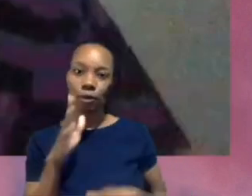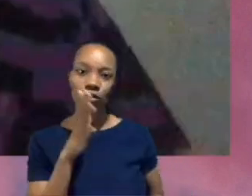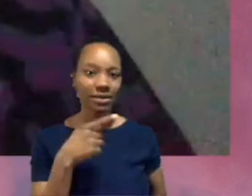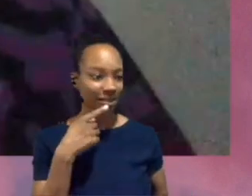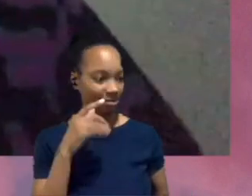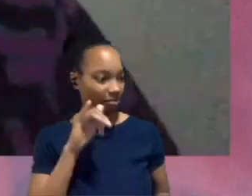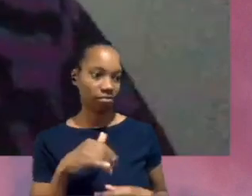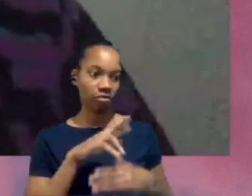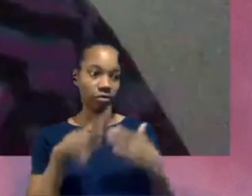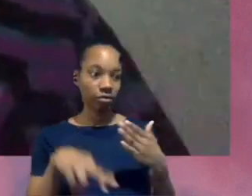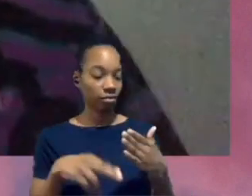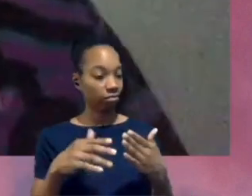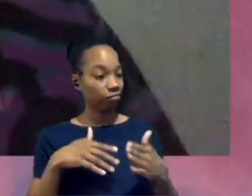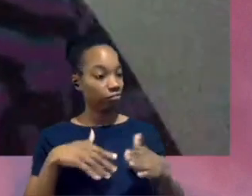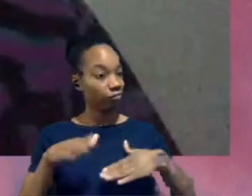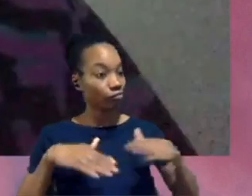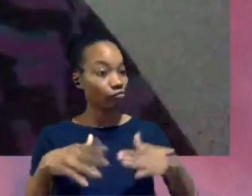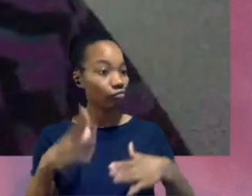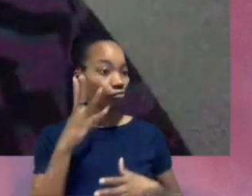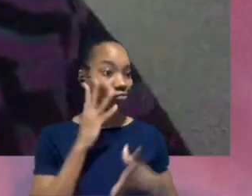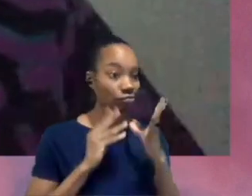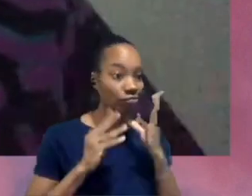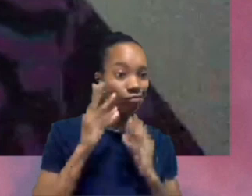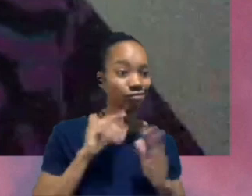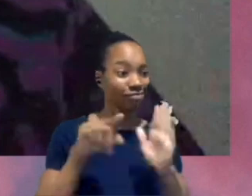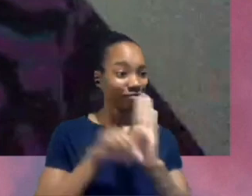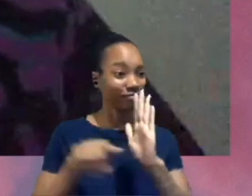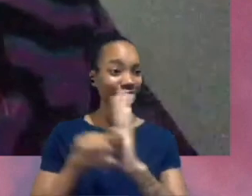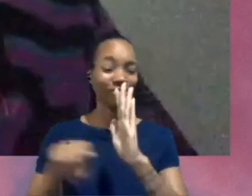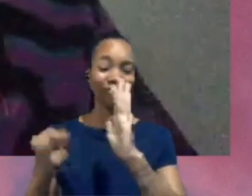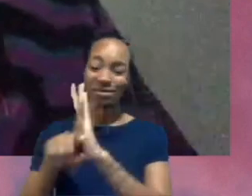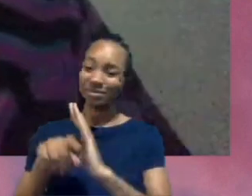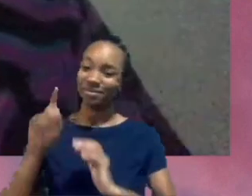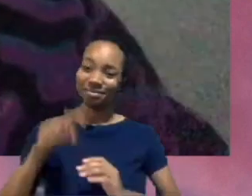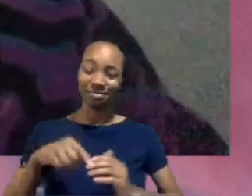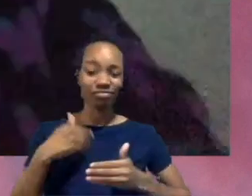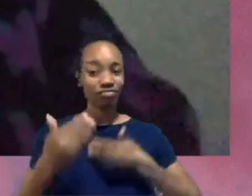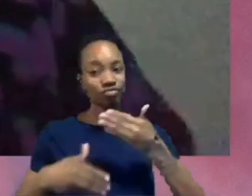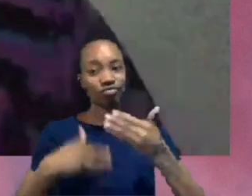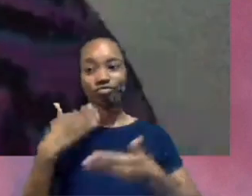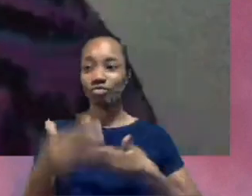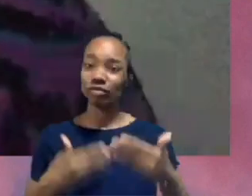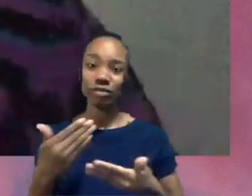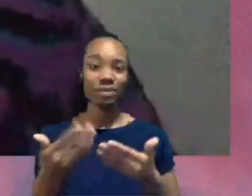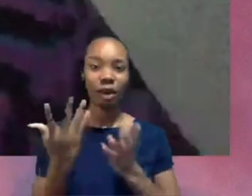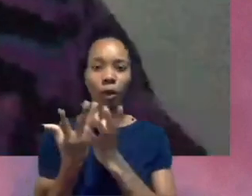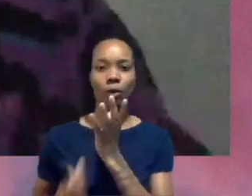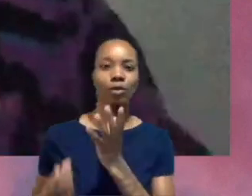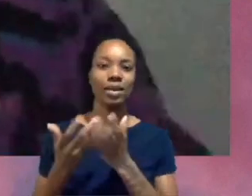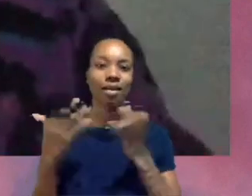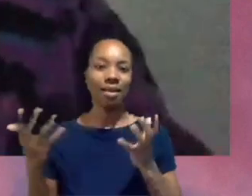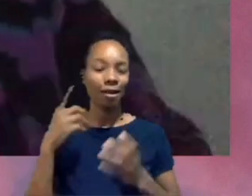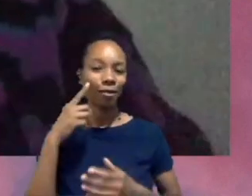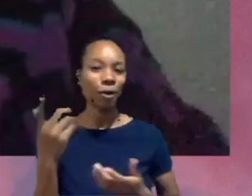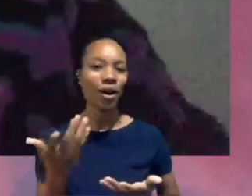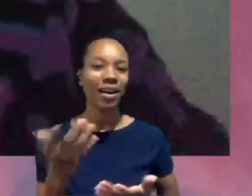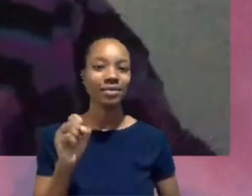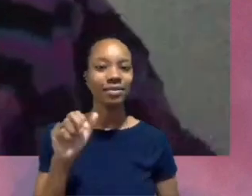fire. You learn to brush aside a lot for the sake of your sanity. I wish she would learn to ice her pain instead of casting it